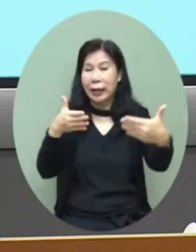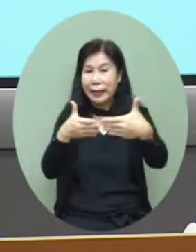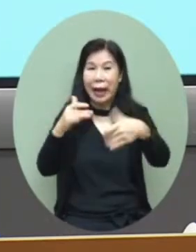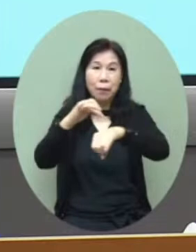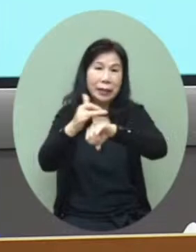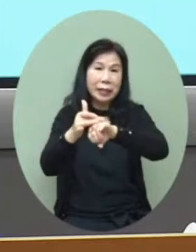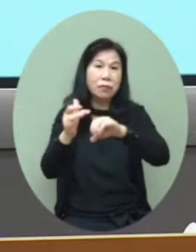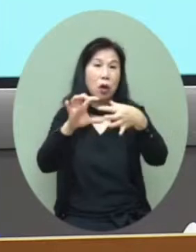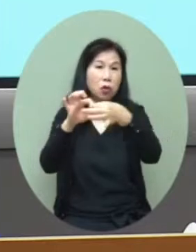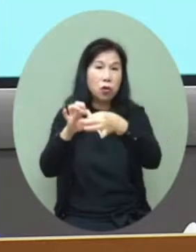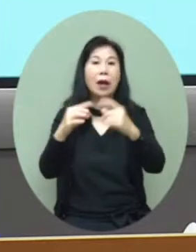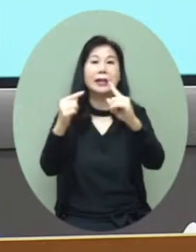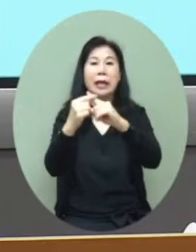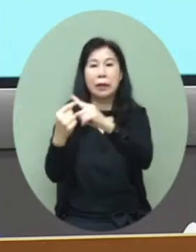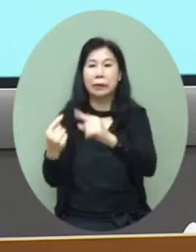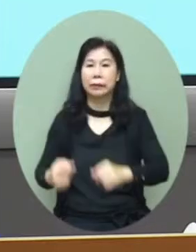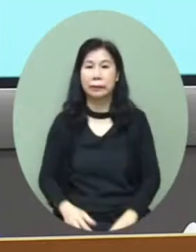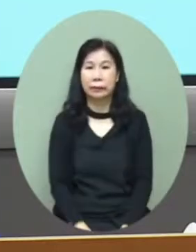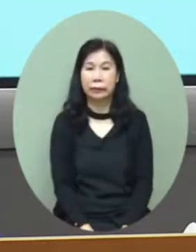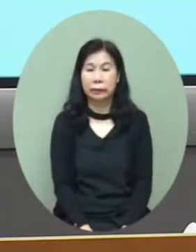local close contacts.